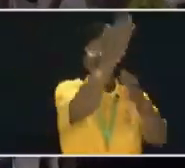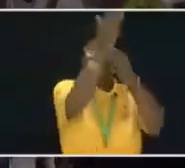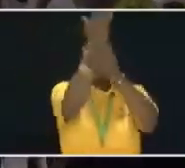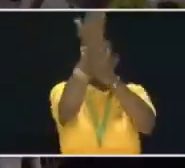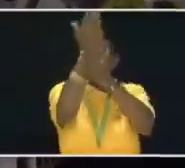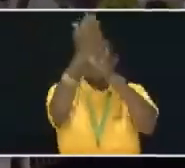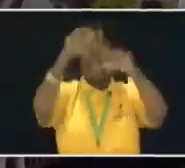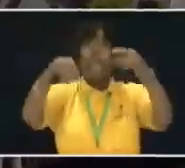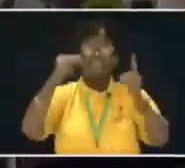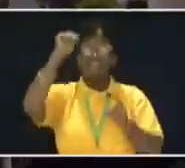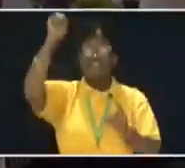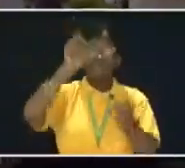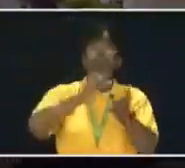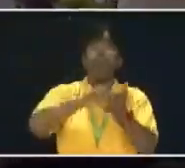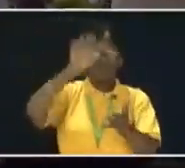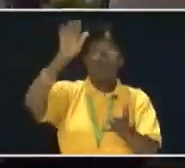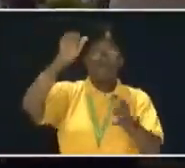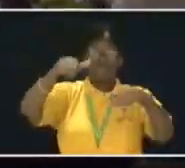give him adoration.